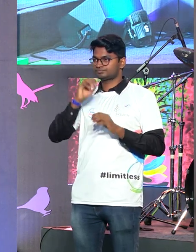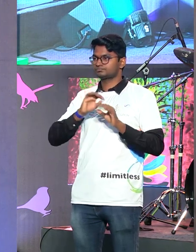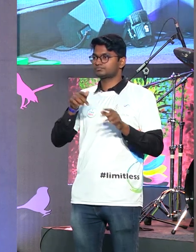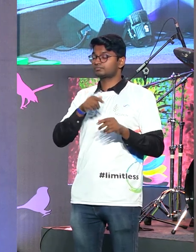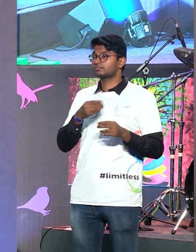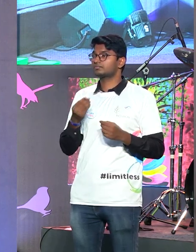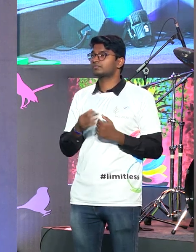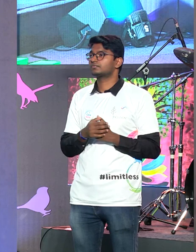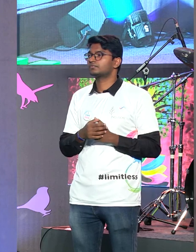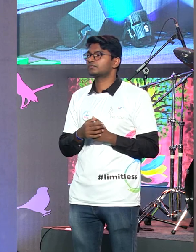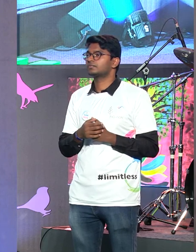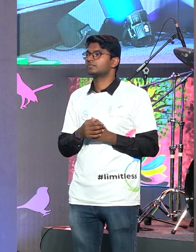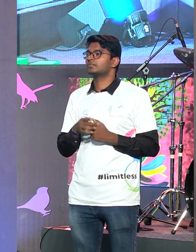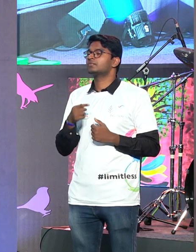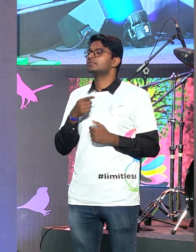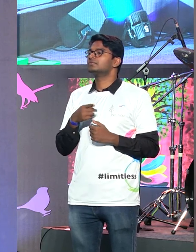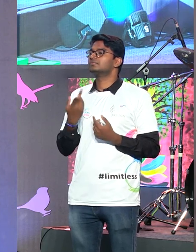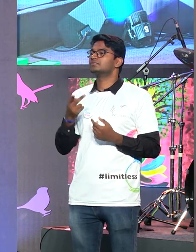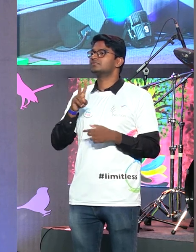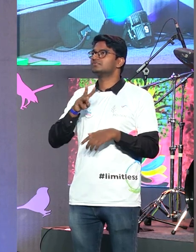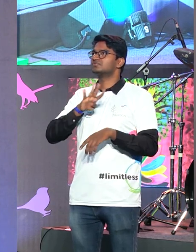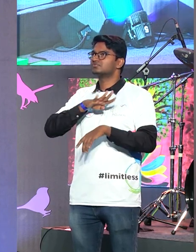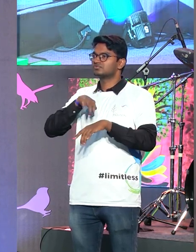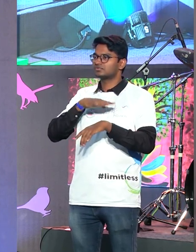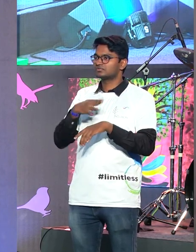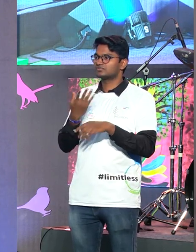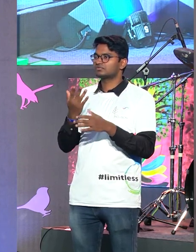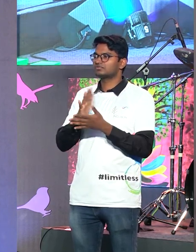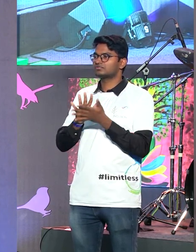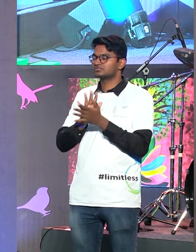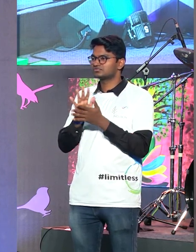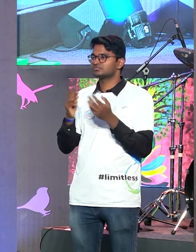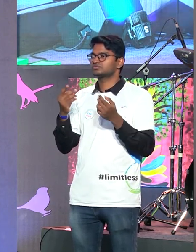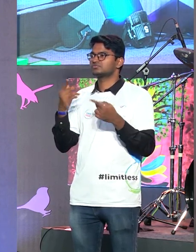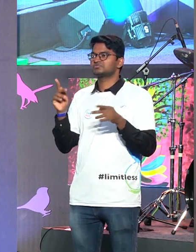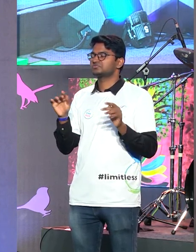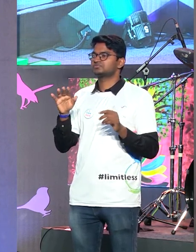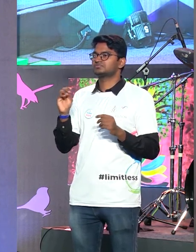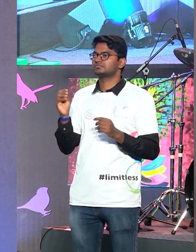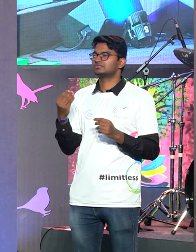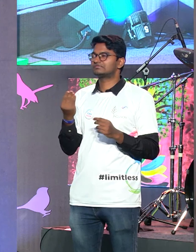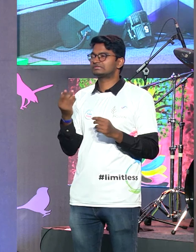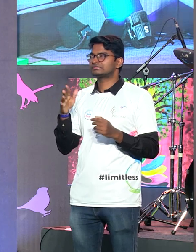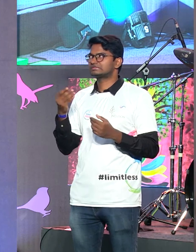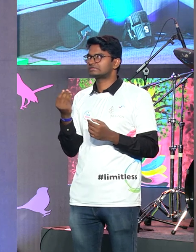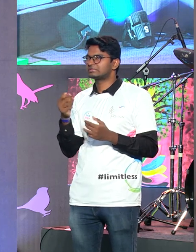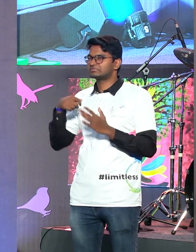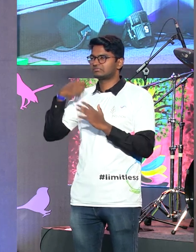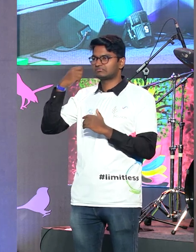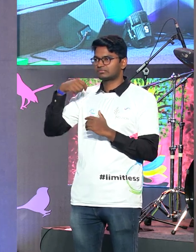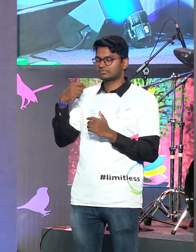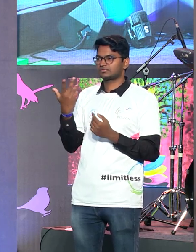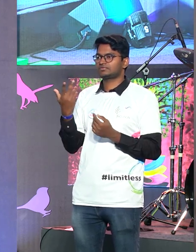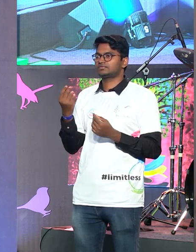that, there was no this 24-hour news. We had only heard about the violence of partition. We had seen some footage, you know, or of the